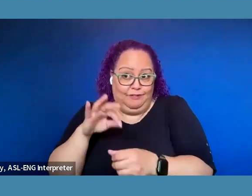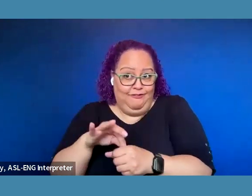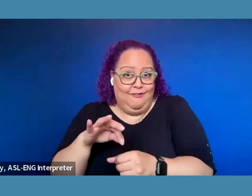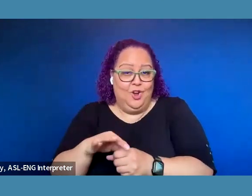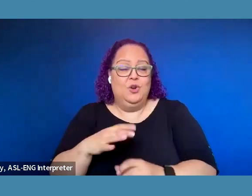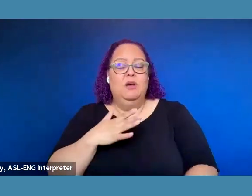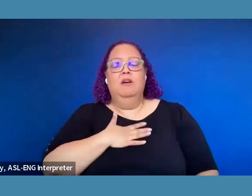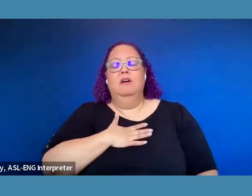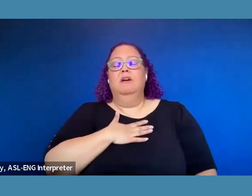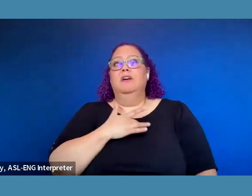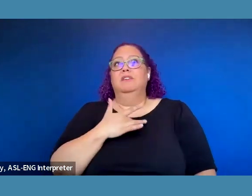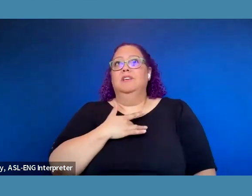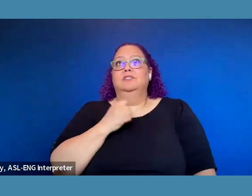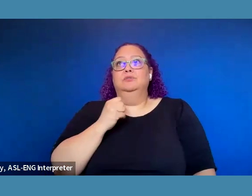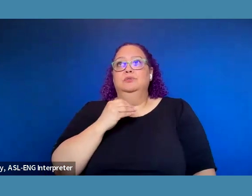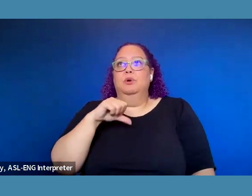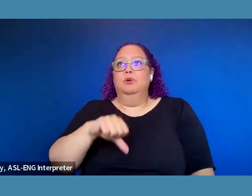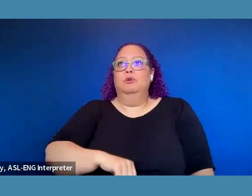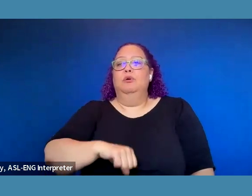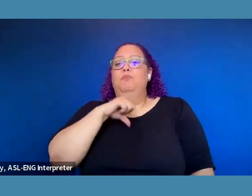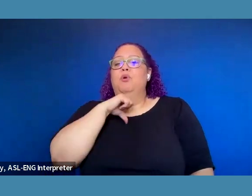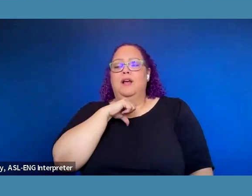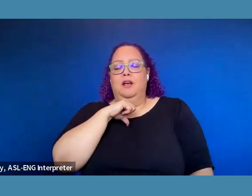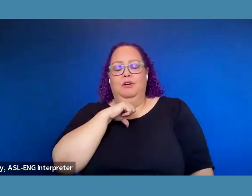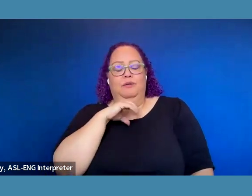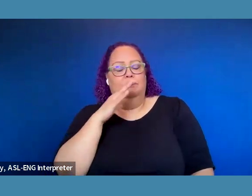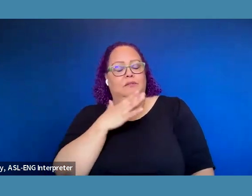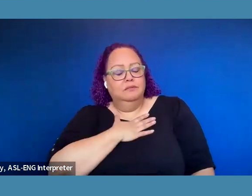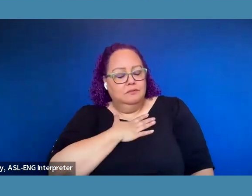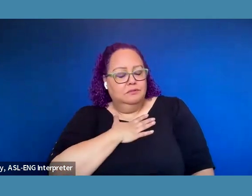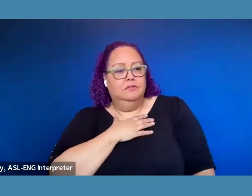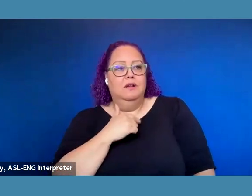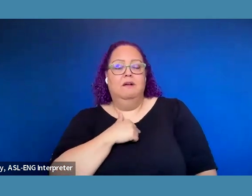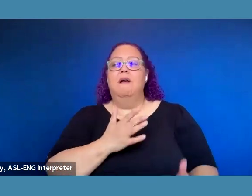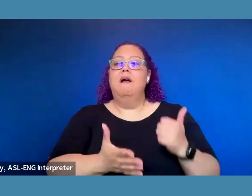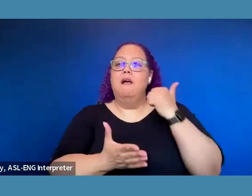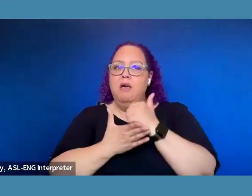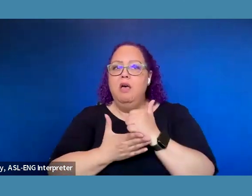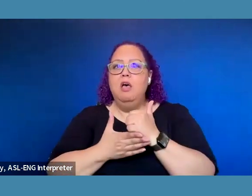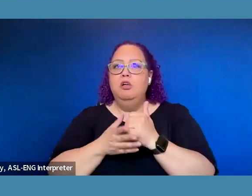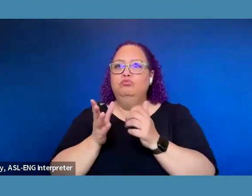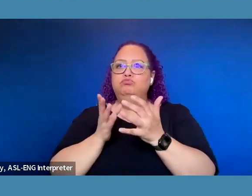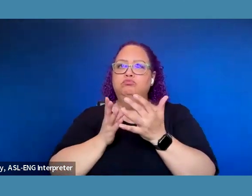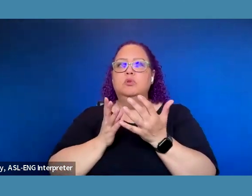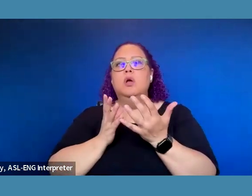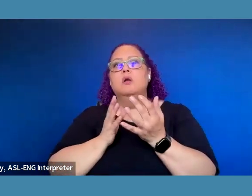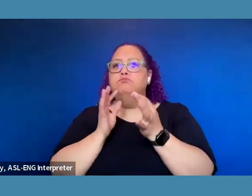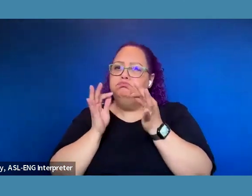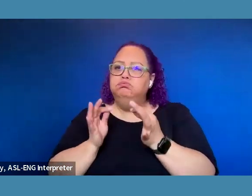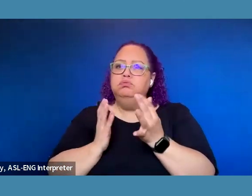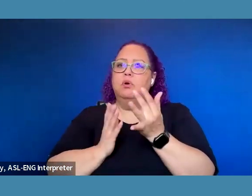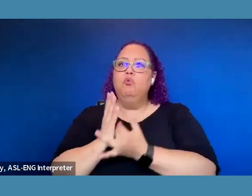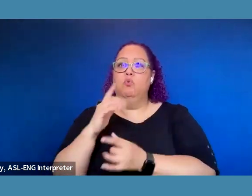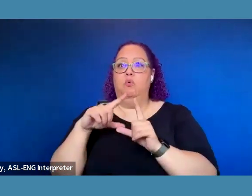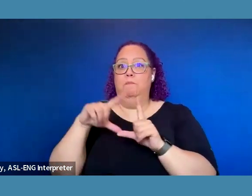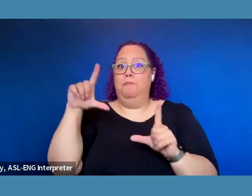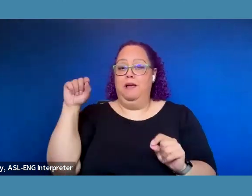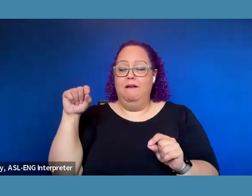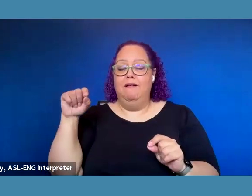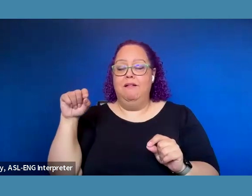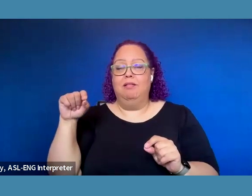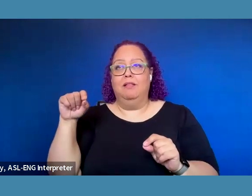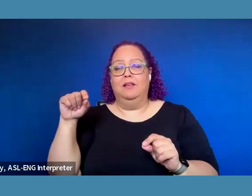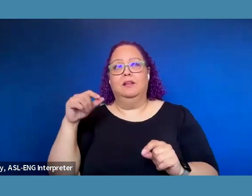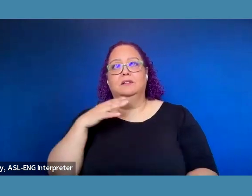what I was able to do was help them go through the ballot. But it's really important